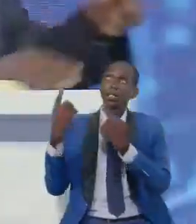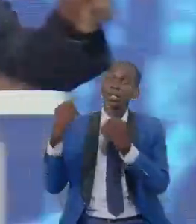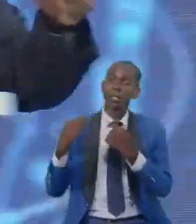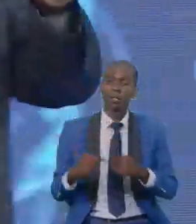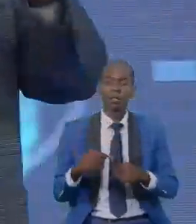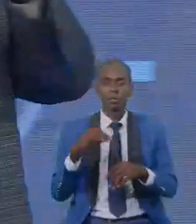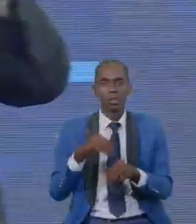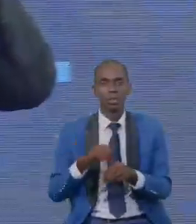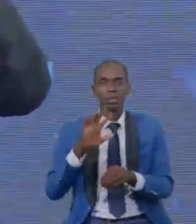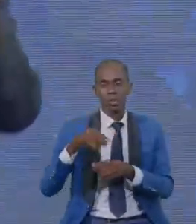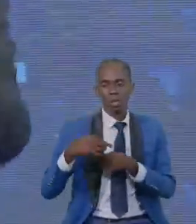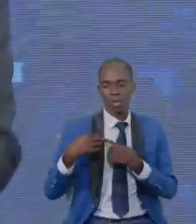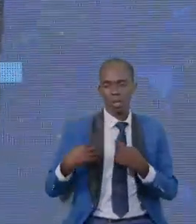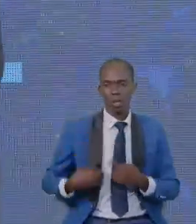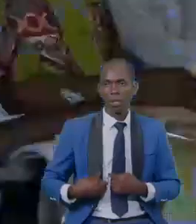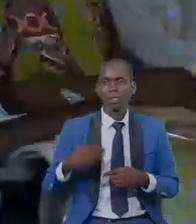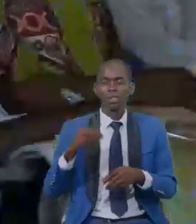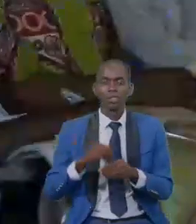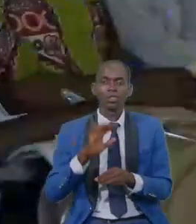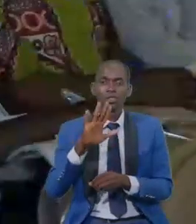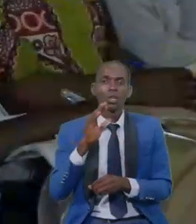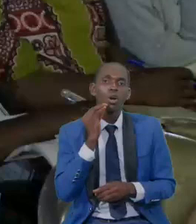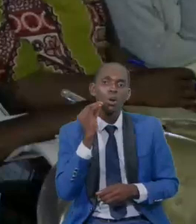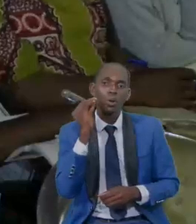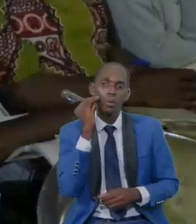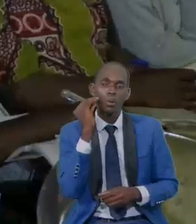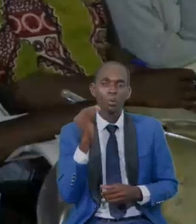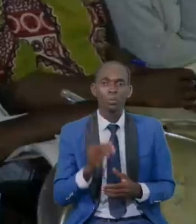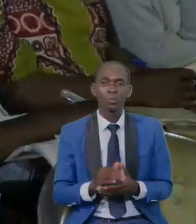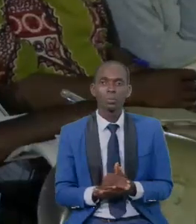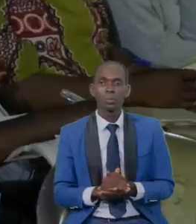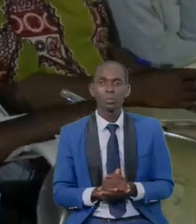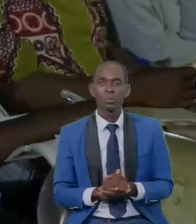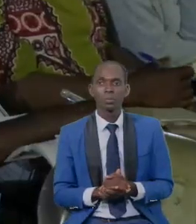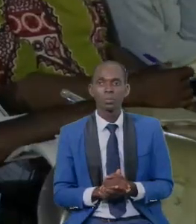your heart, in your home.